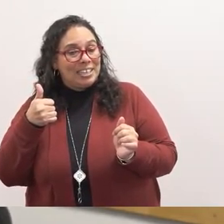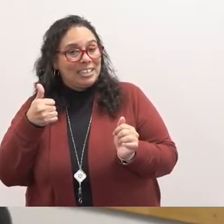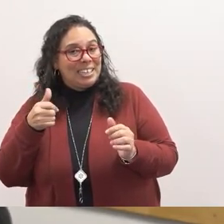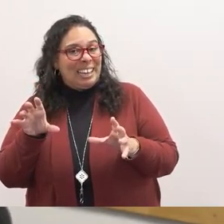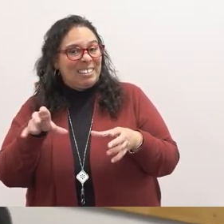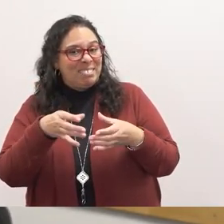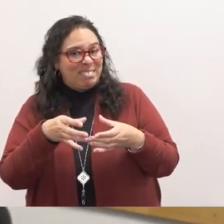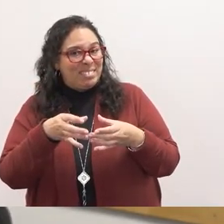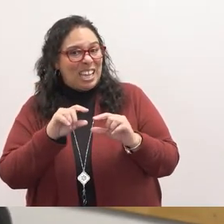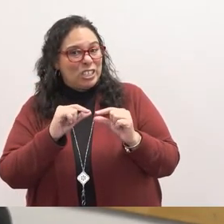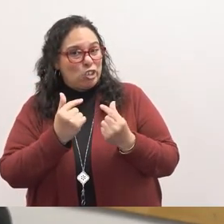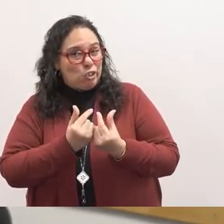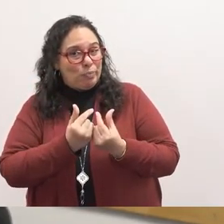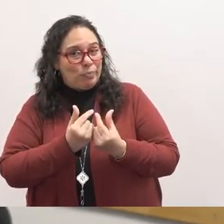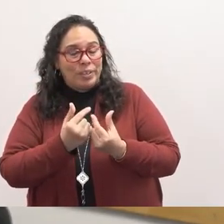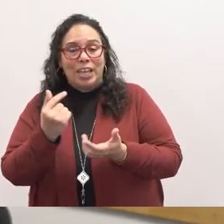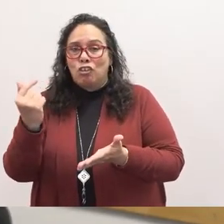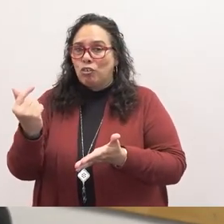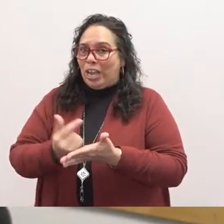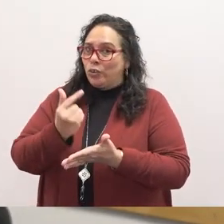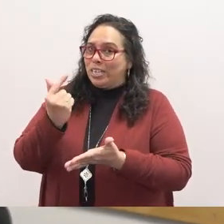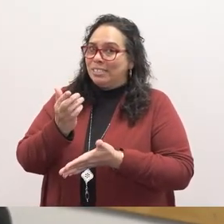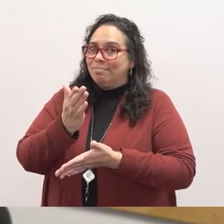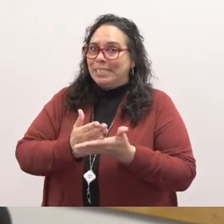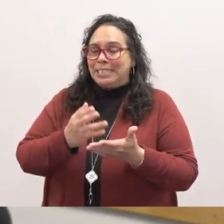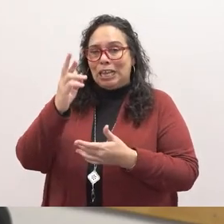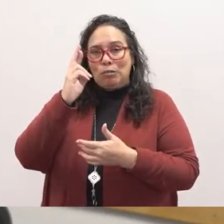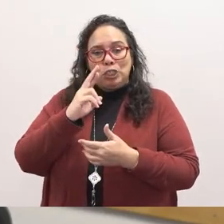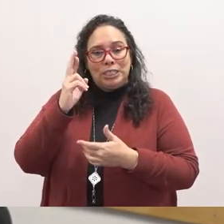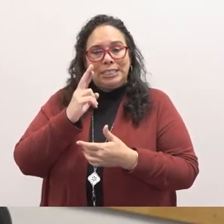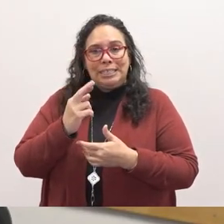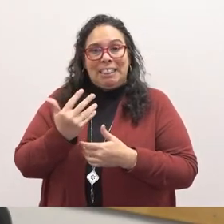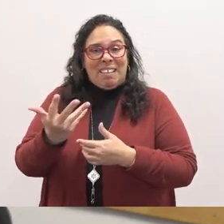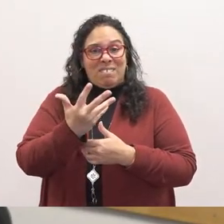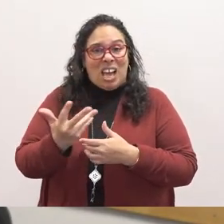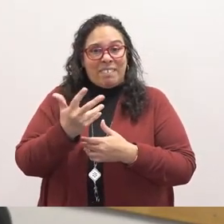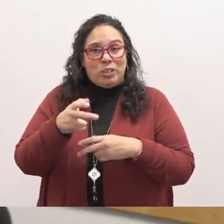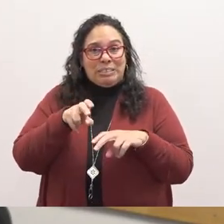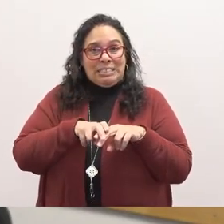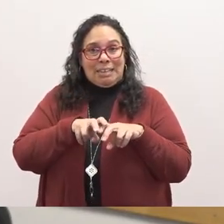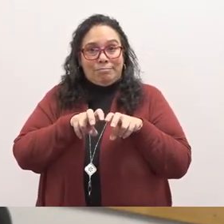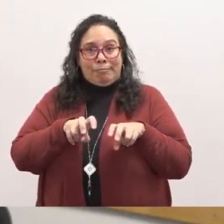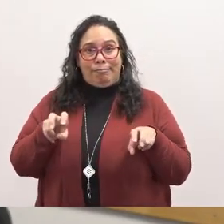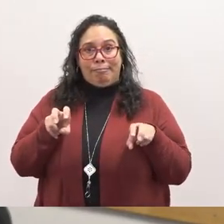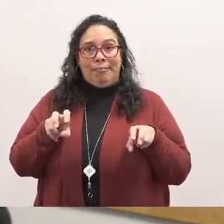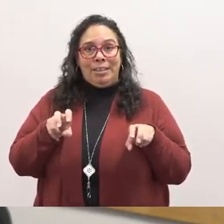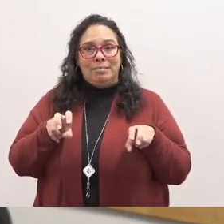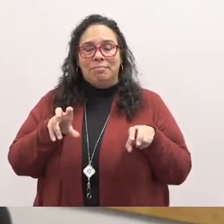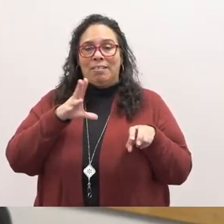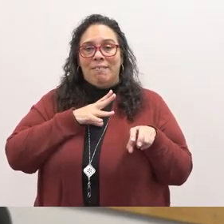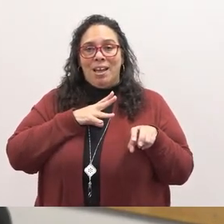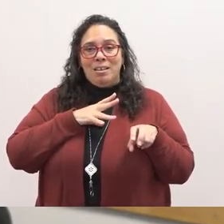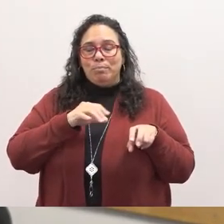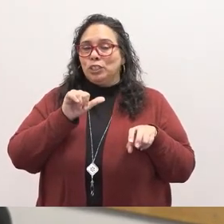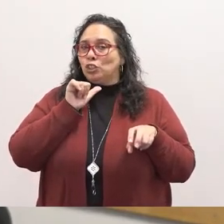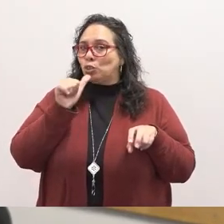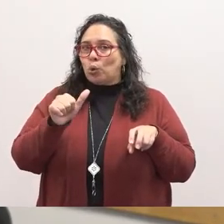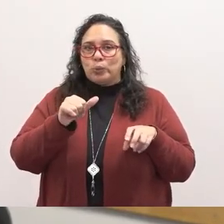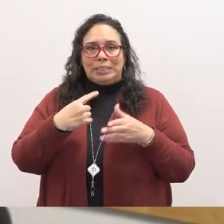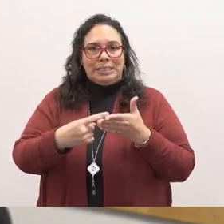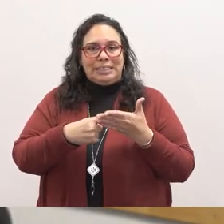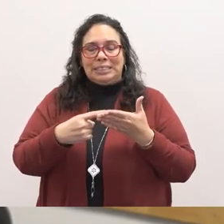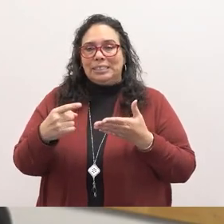together as a group. Now at a graduation, if for some reason all five of you would sit together, that's fine, but don't start talking about board business,